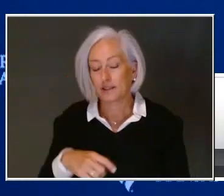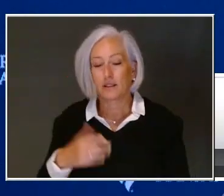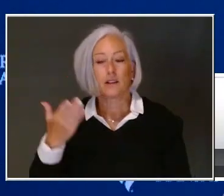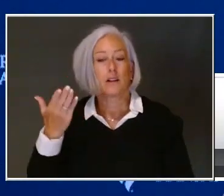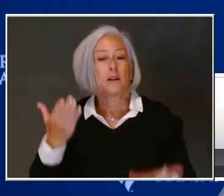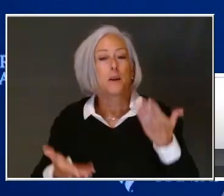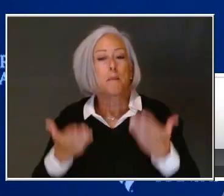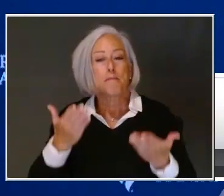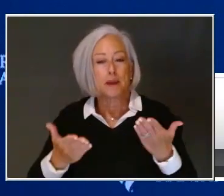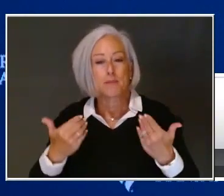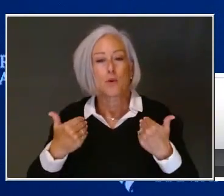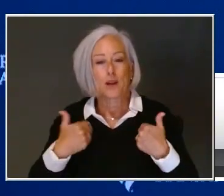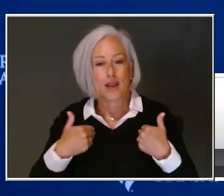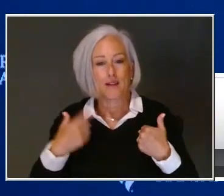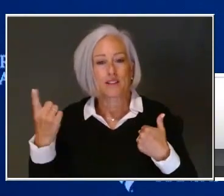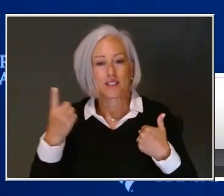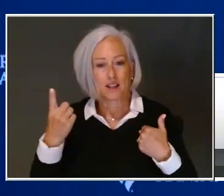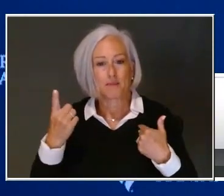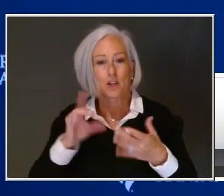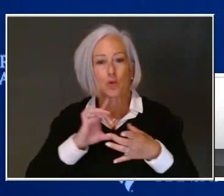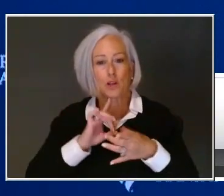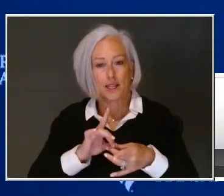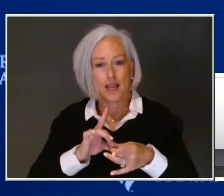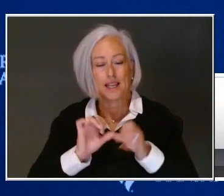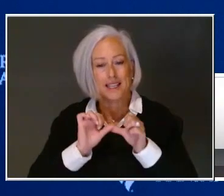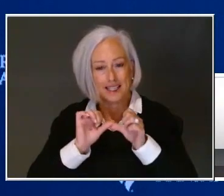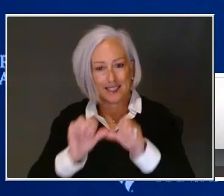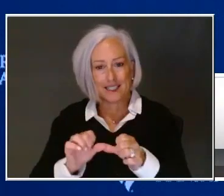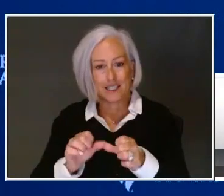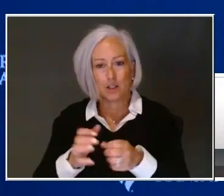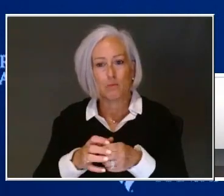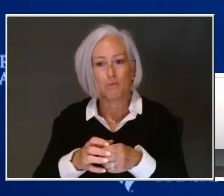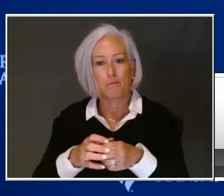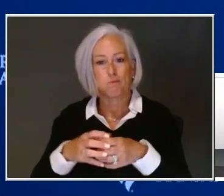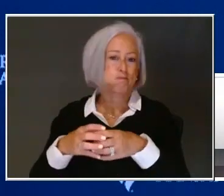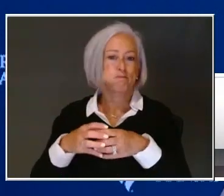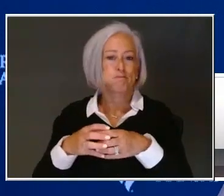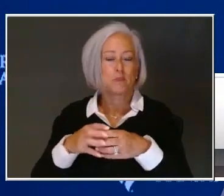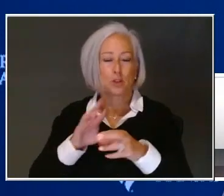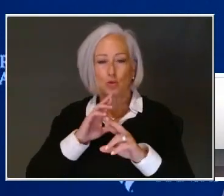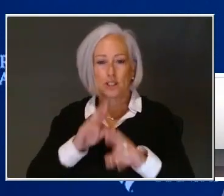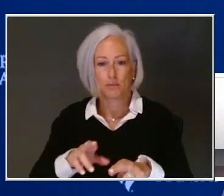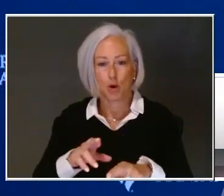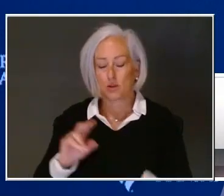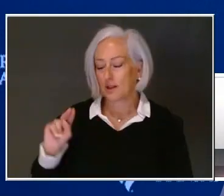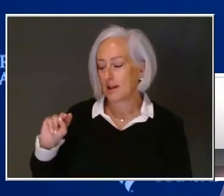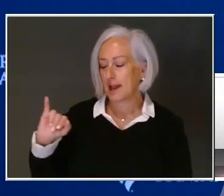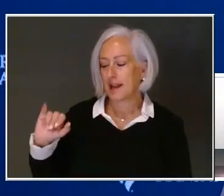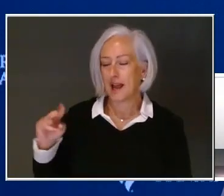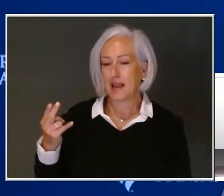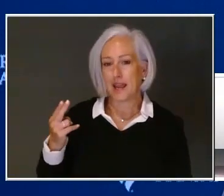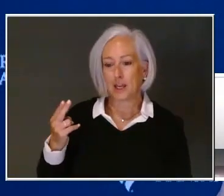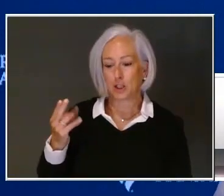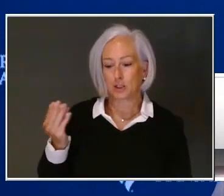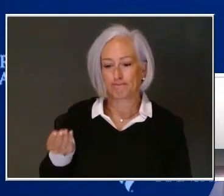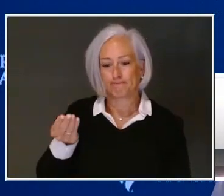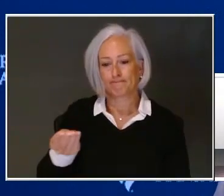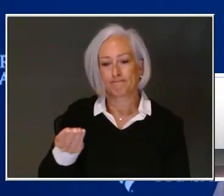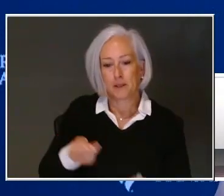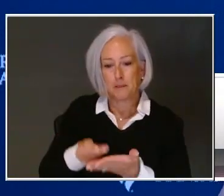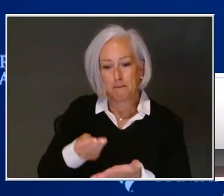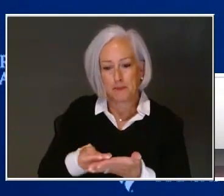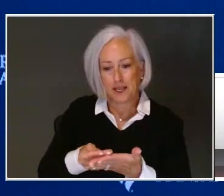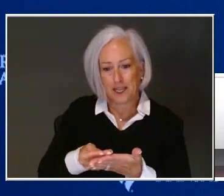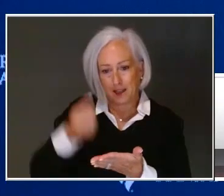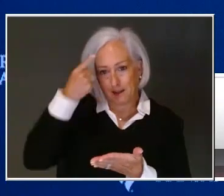some component of a continued inflammatory response as well. So we know the NIH has proposed money and research to go to this. We are